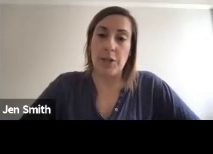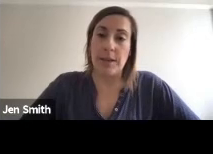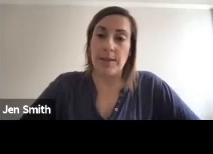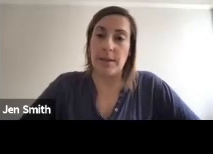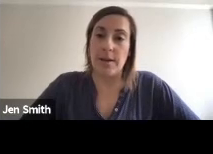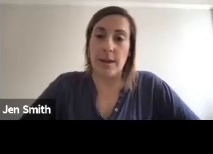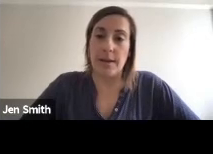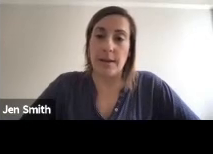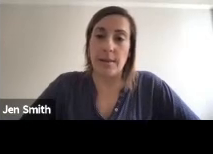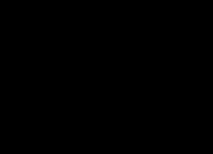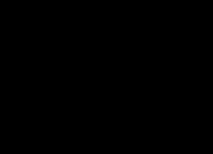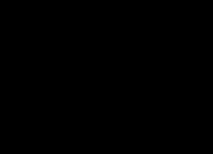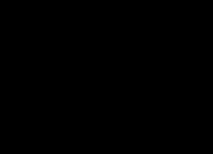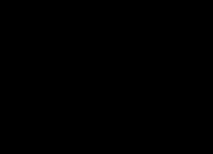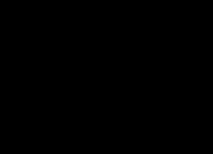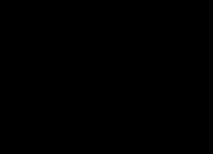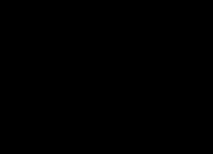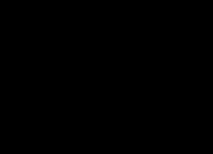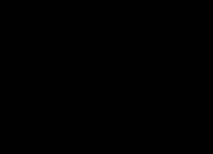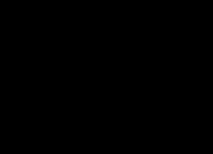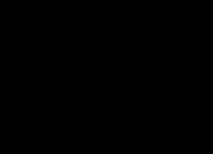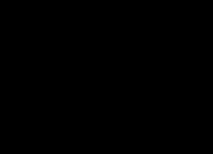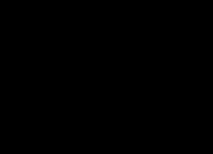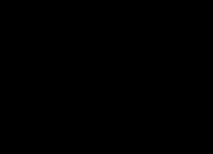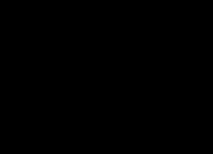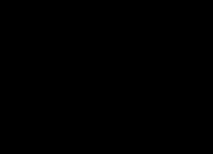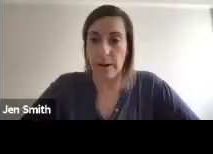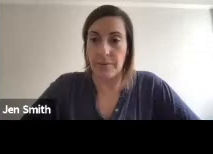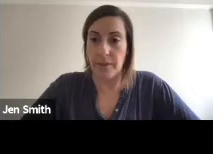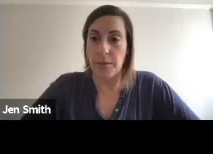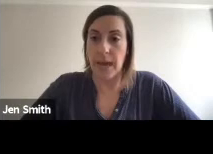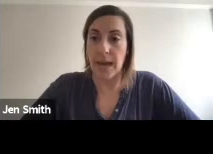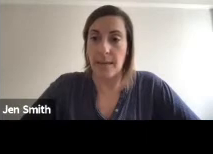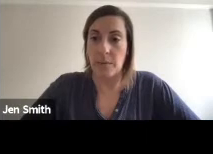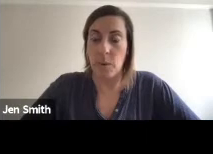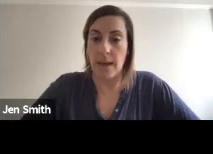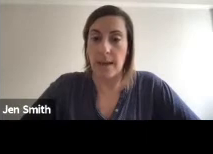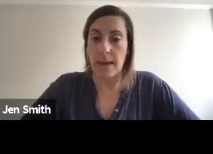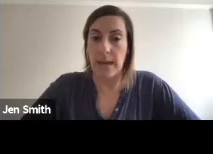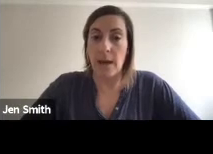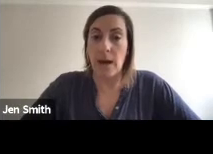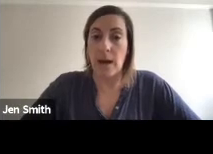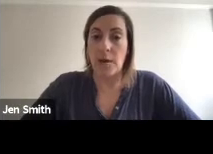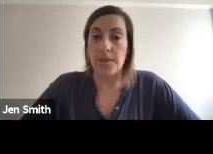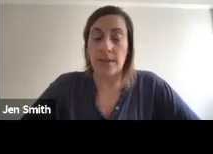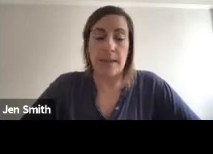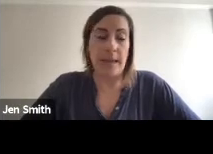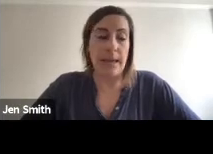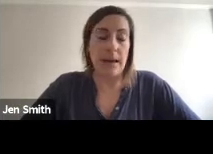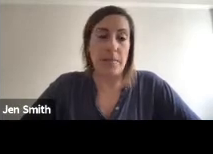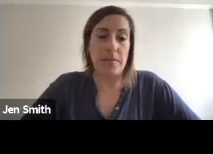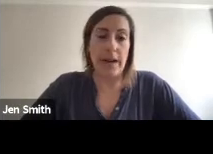about 2009, there were, well, everyone's aware of the austerity drive in the UK, where after